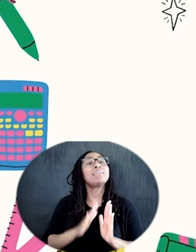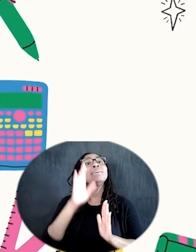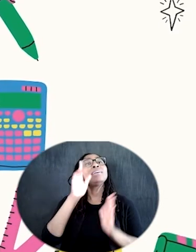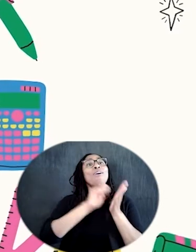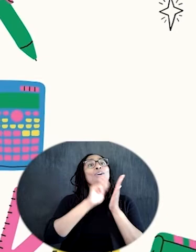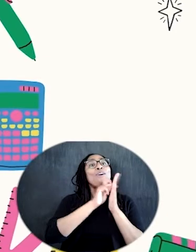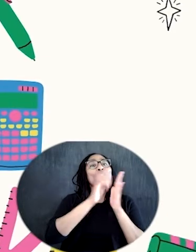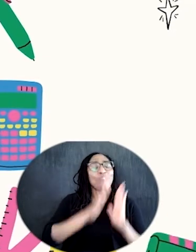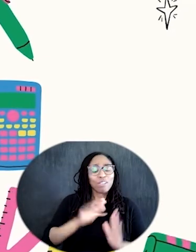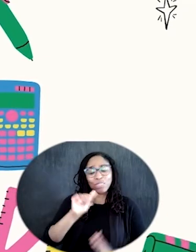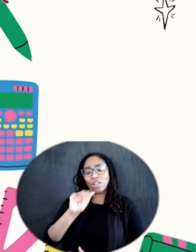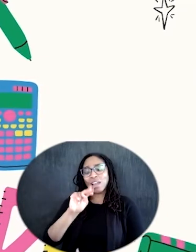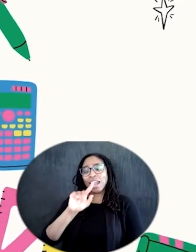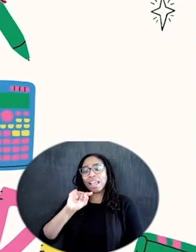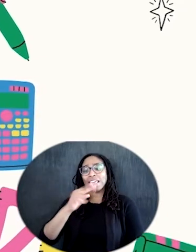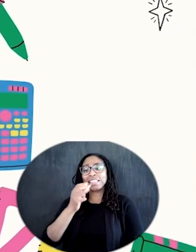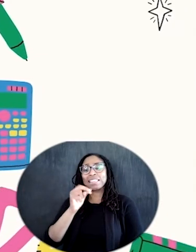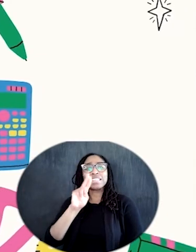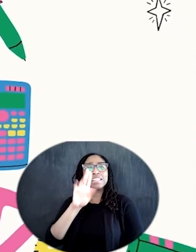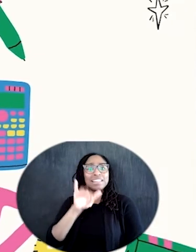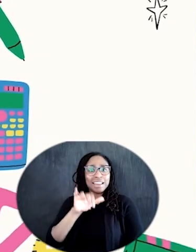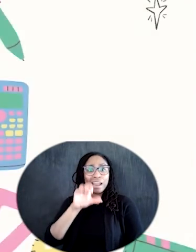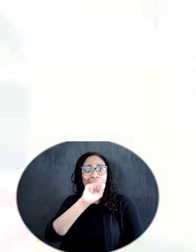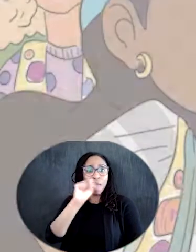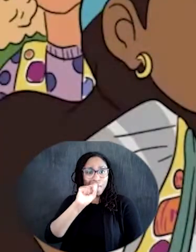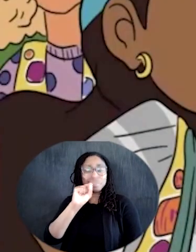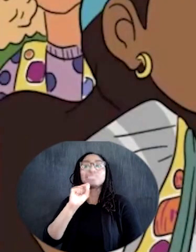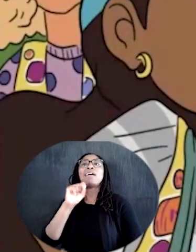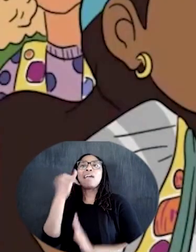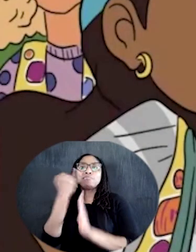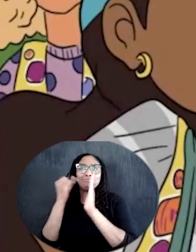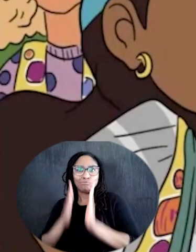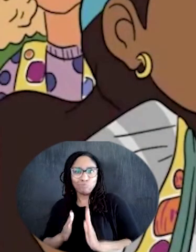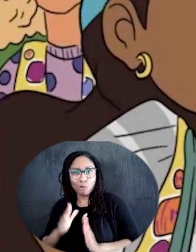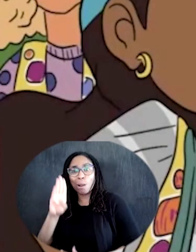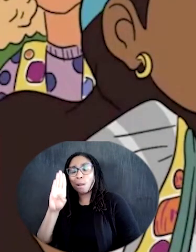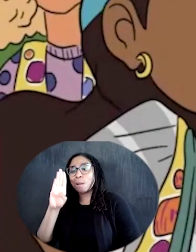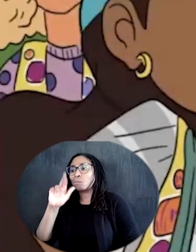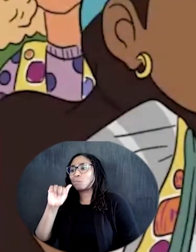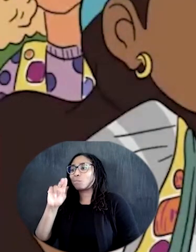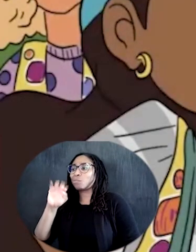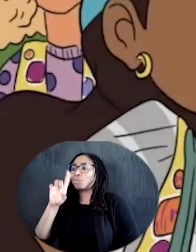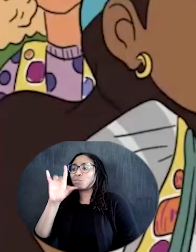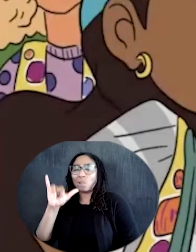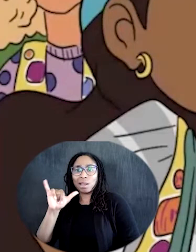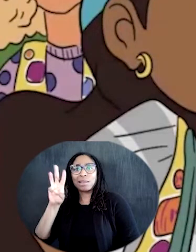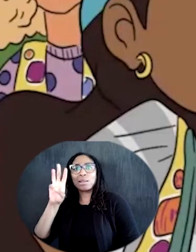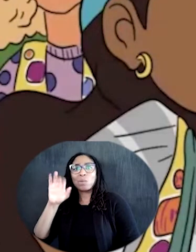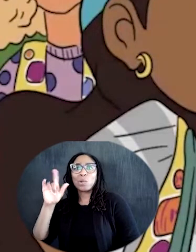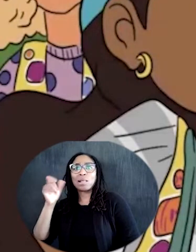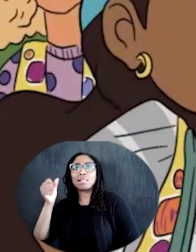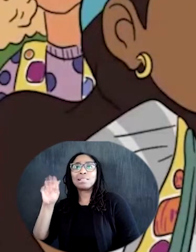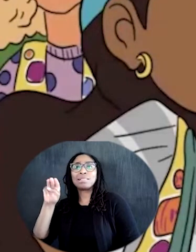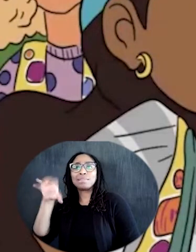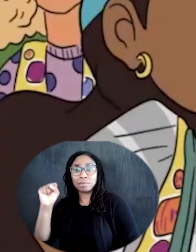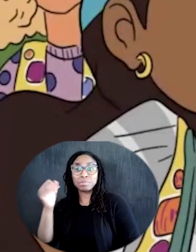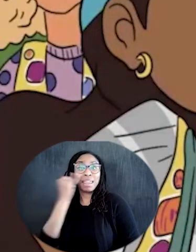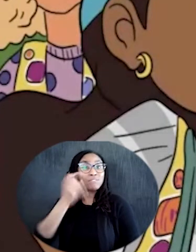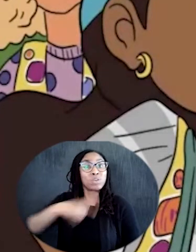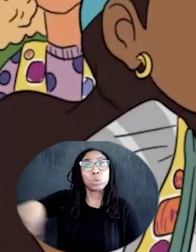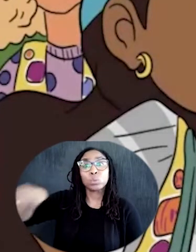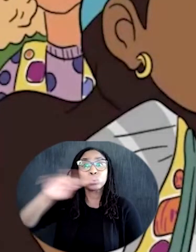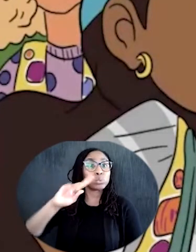S., with illustrations by Brandy Williams. If you enjoyed this video,